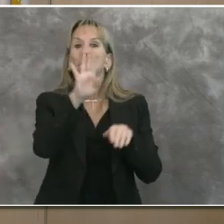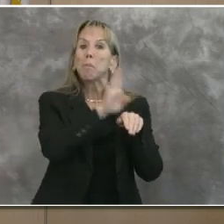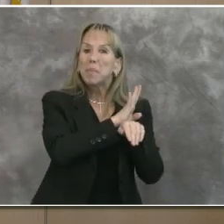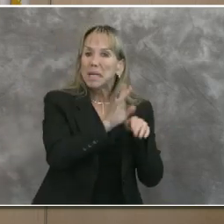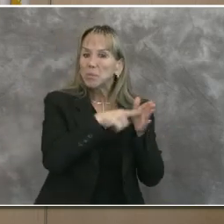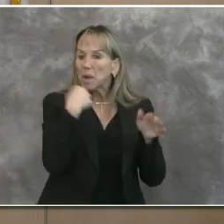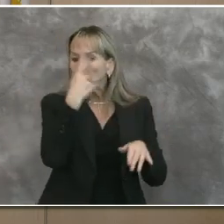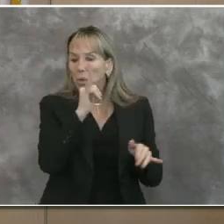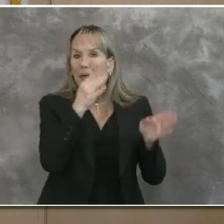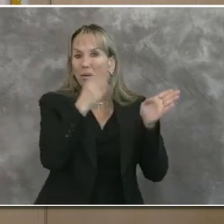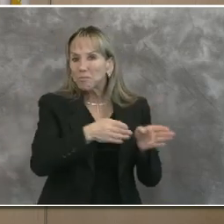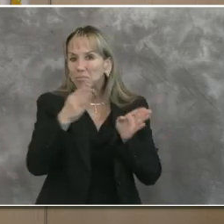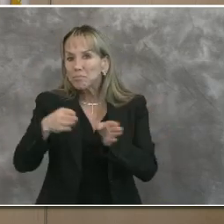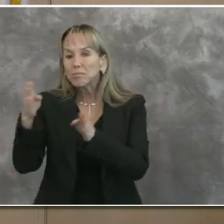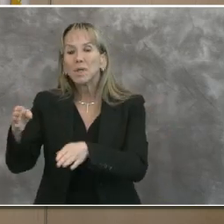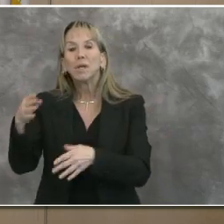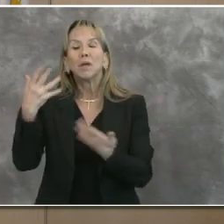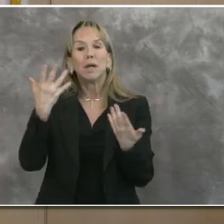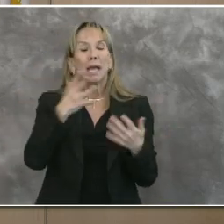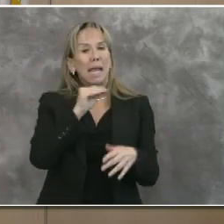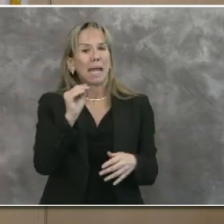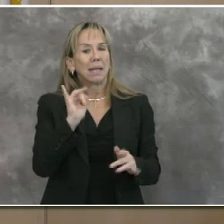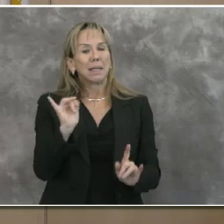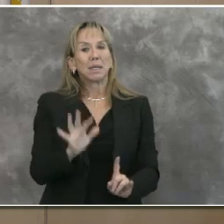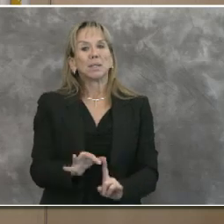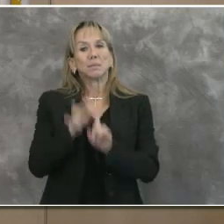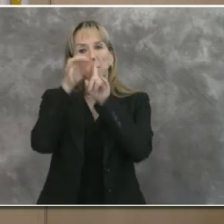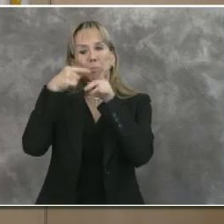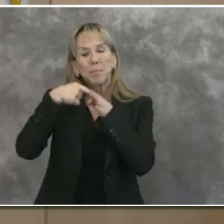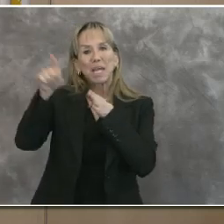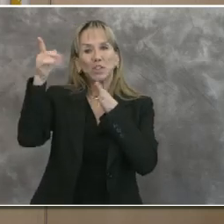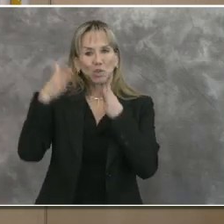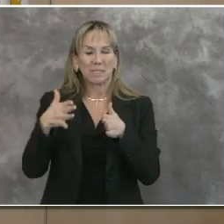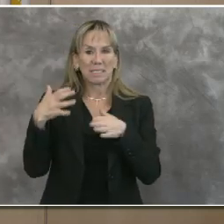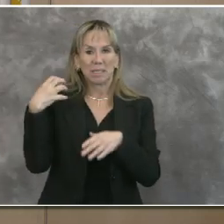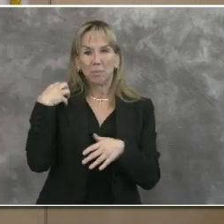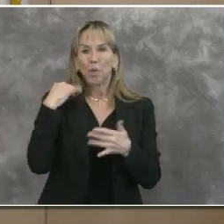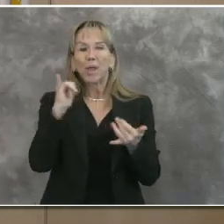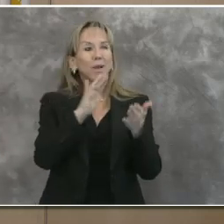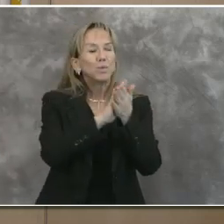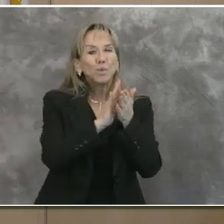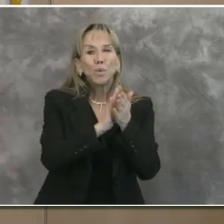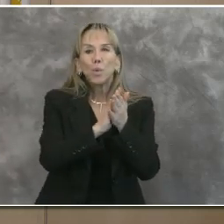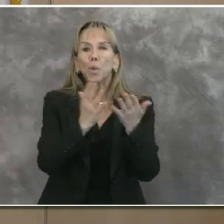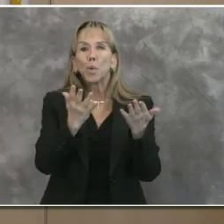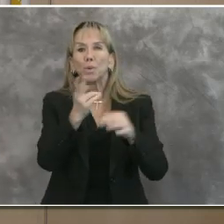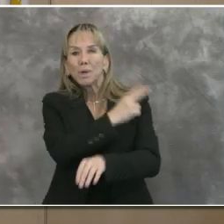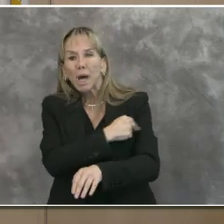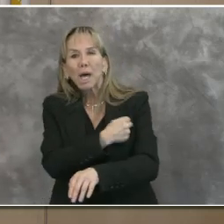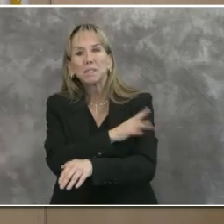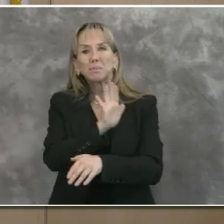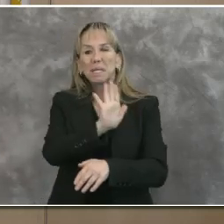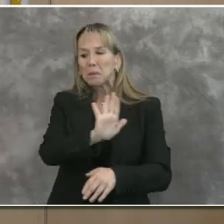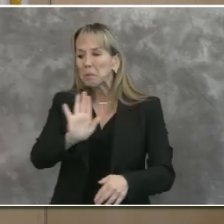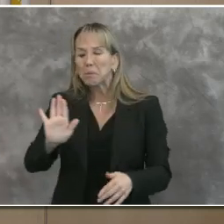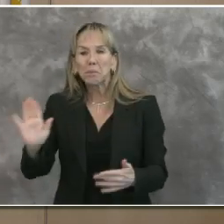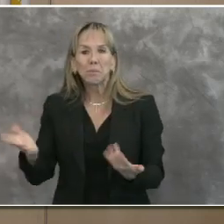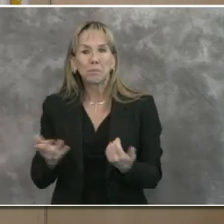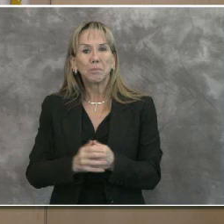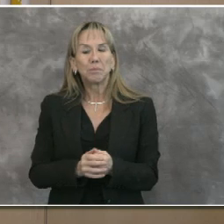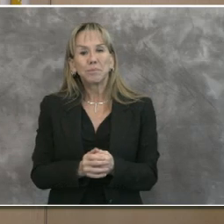businesses and or employers, and then specialty employers, including schools and hospitals and